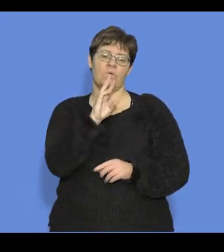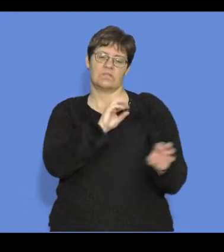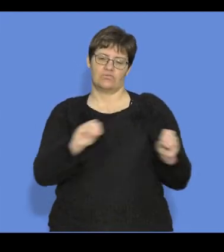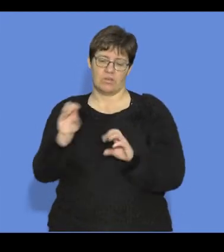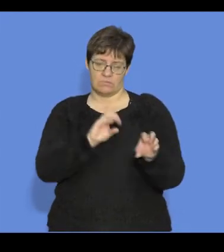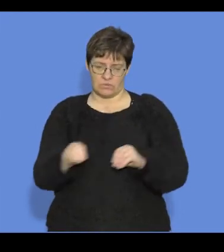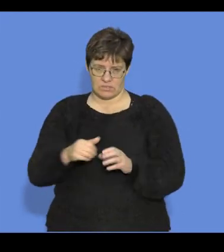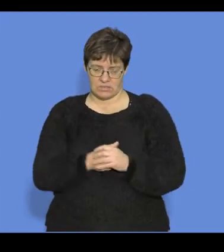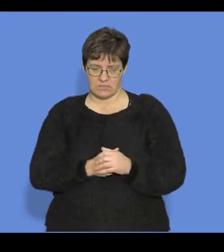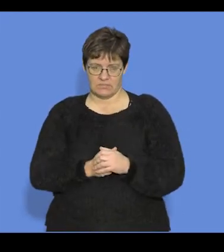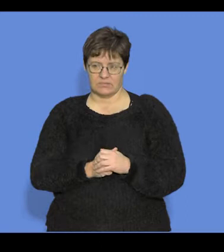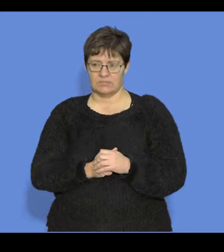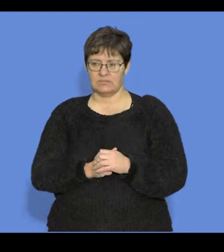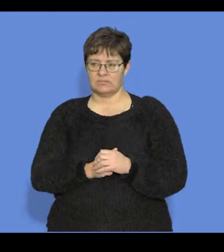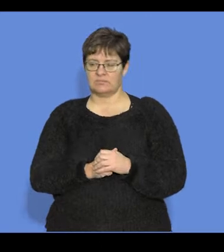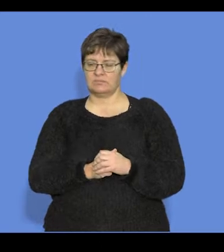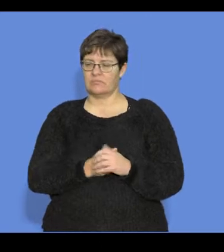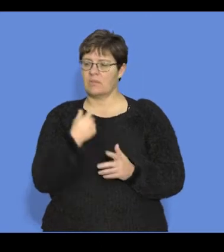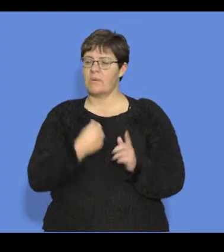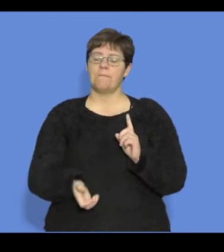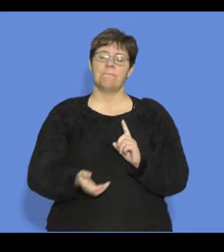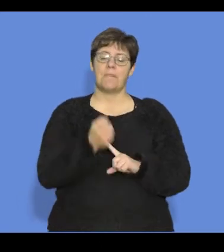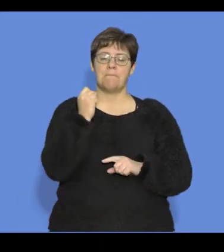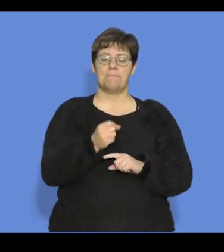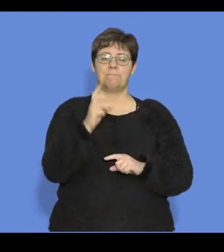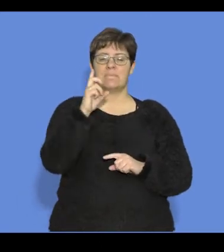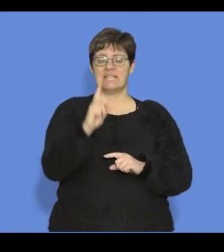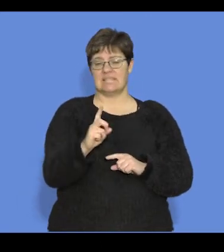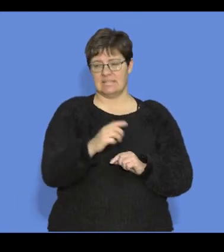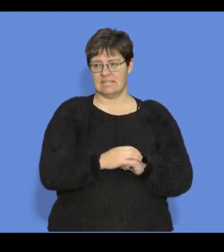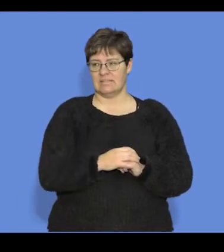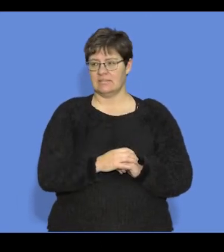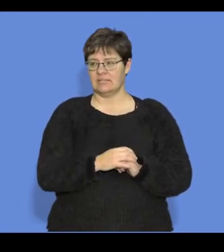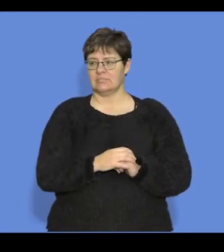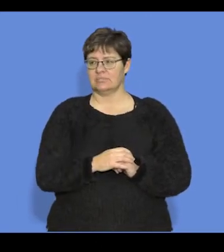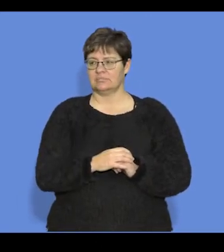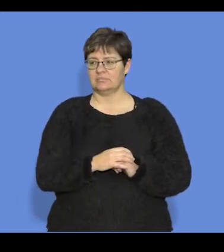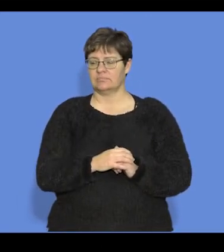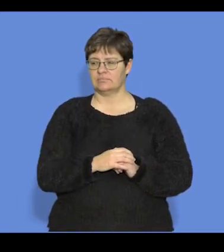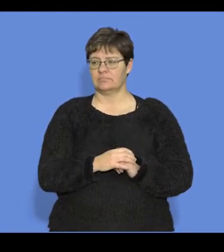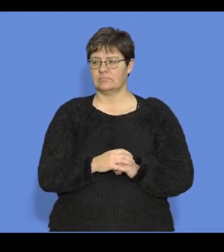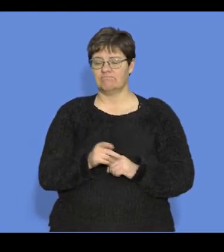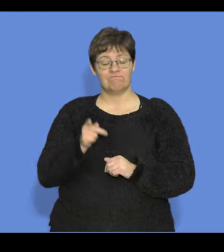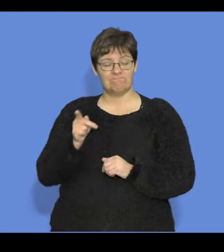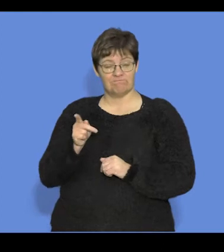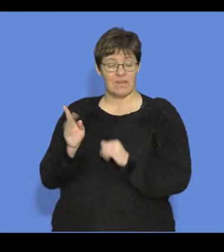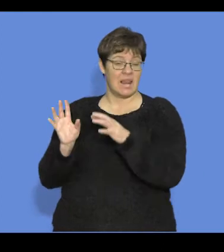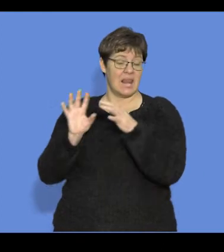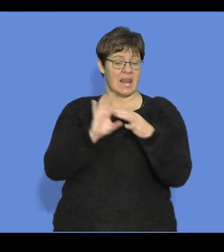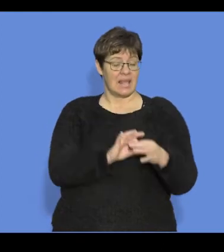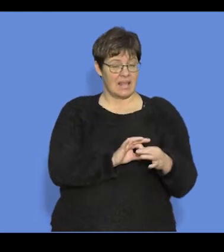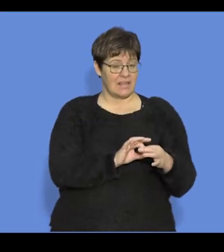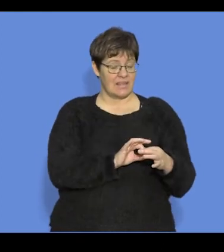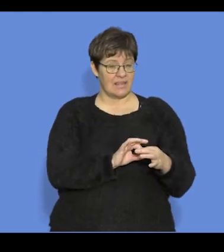xylem, water transport. Where would you find tissue D? So this is linking